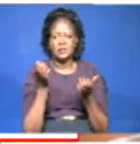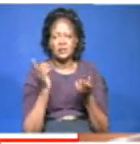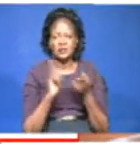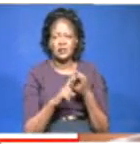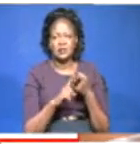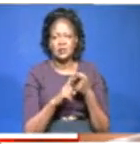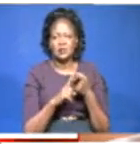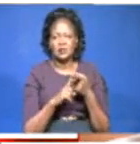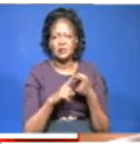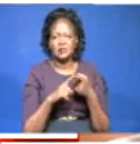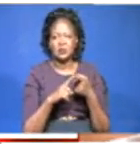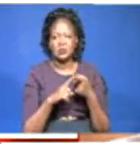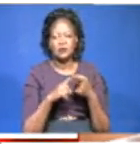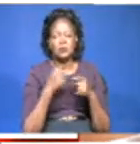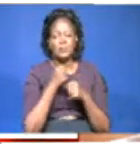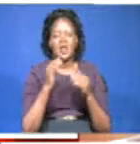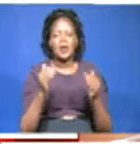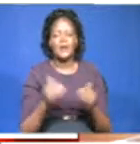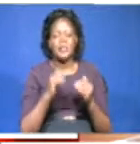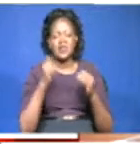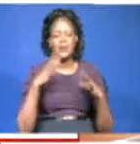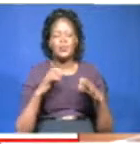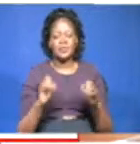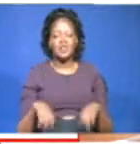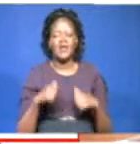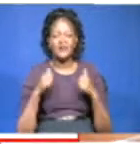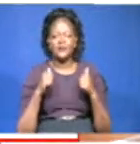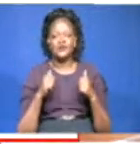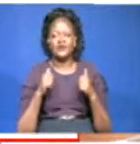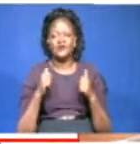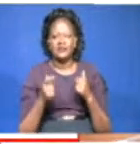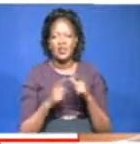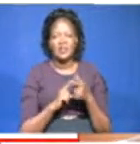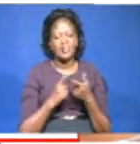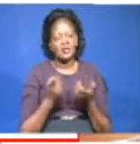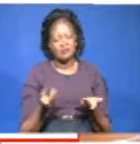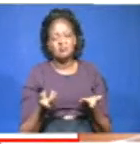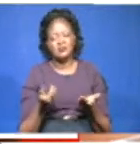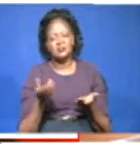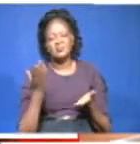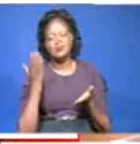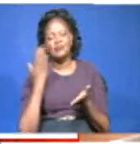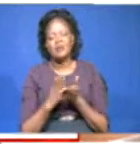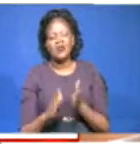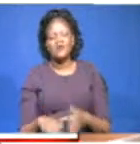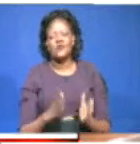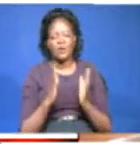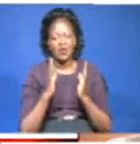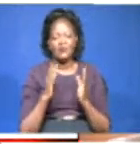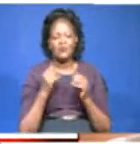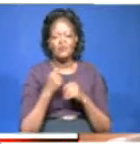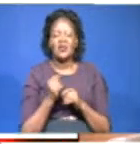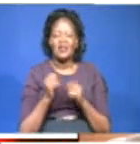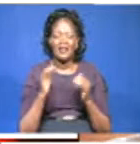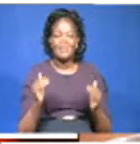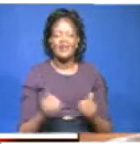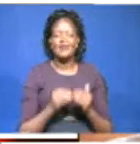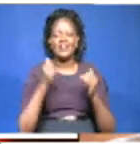to make an impact in other people's life, and one of the ways of making an impact in other people's life is